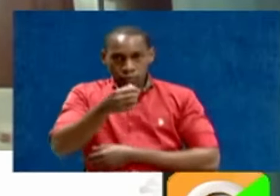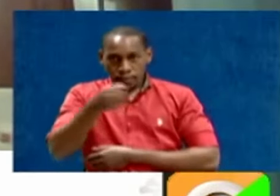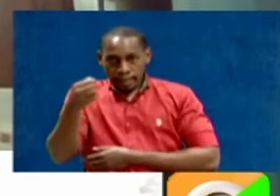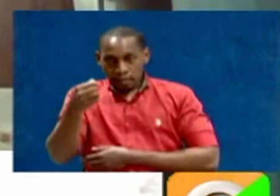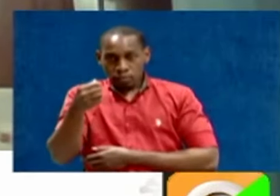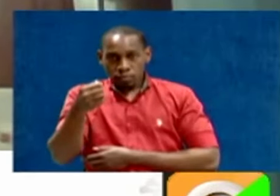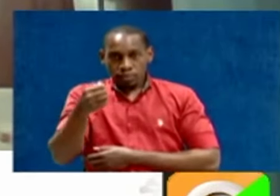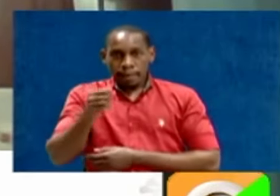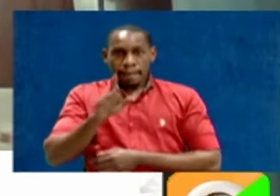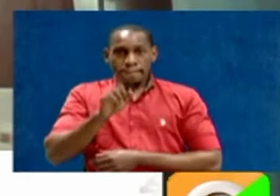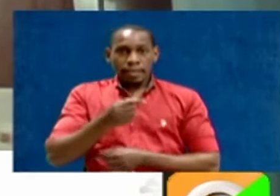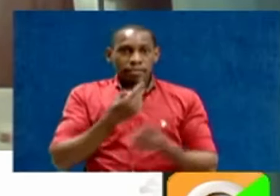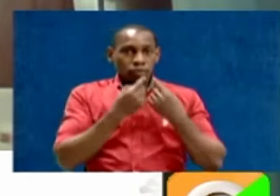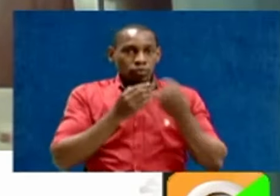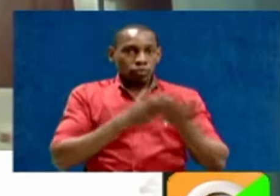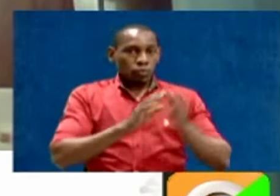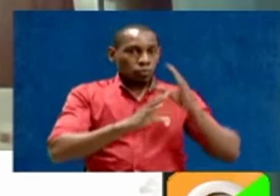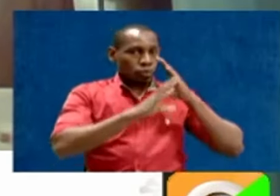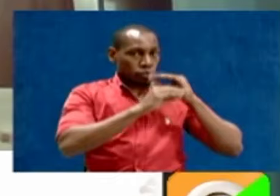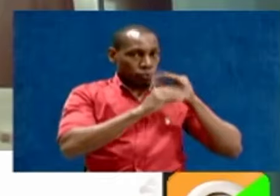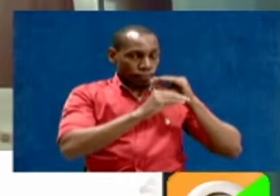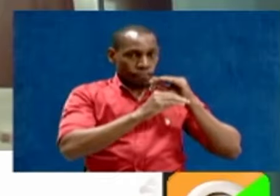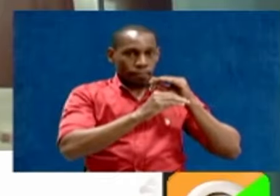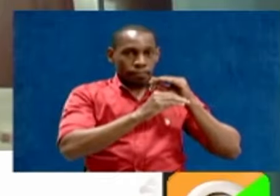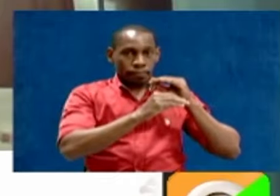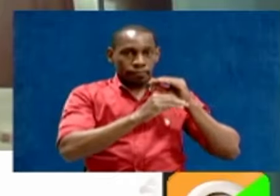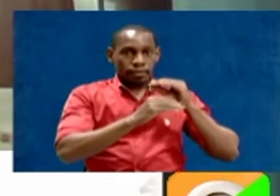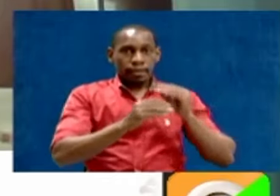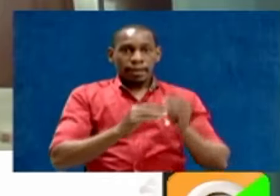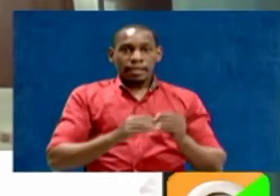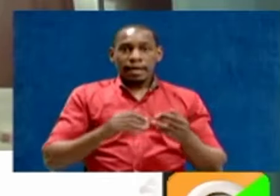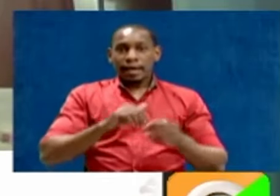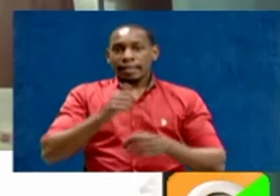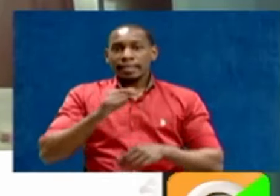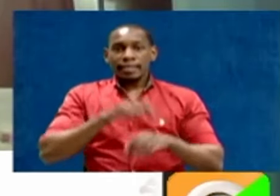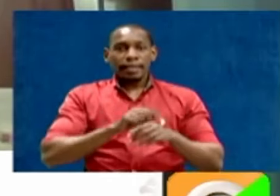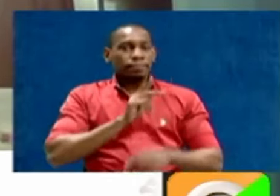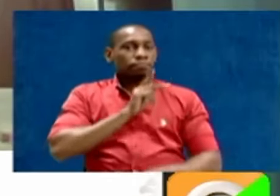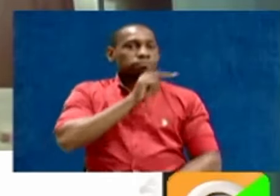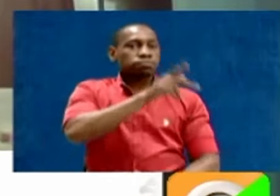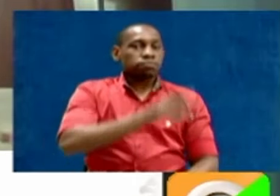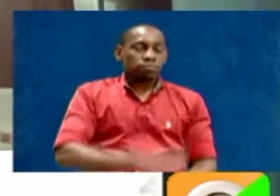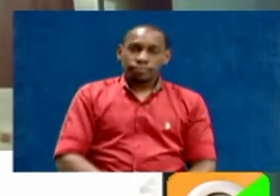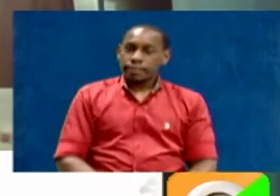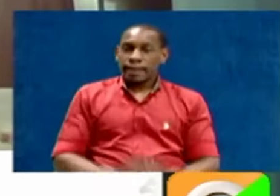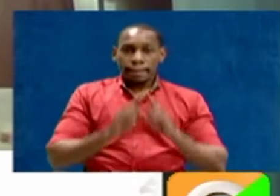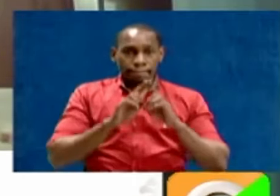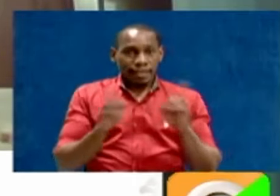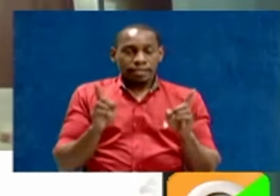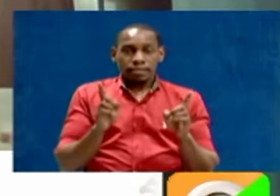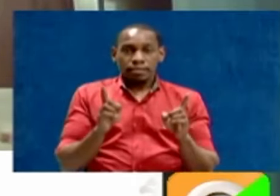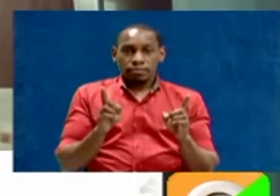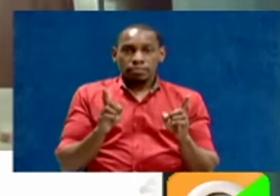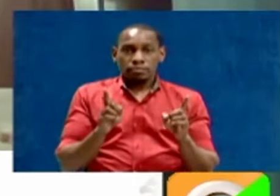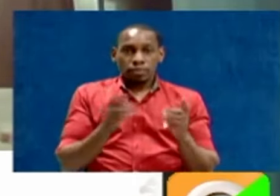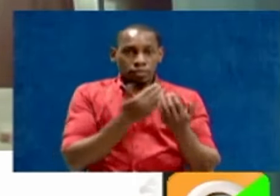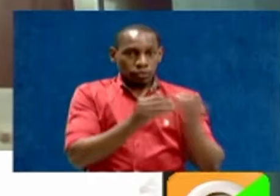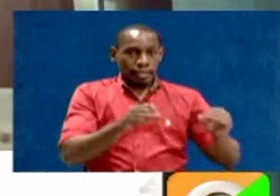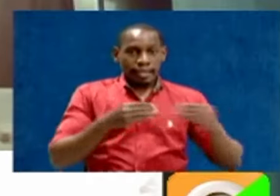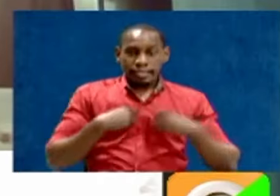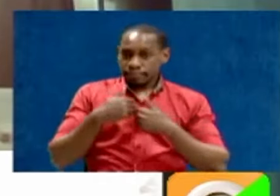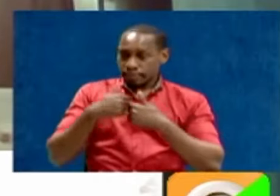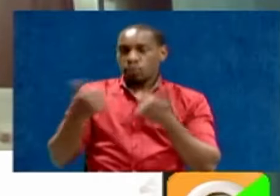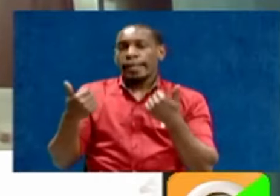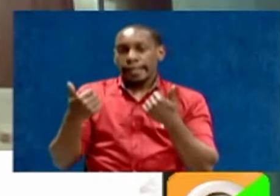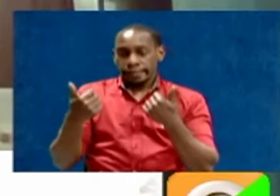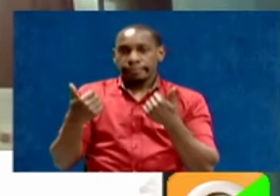have to talk through Zoom. You have to shout at some point. But they're taking it well so